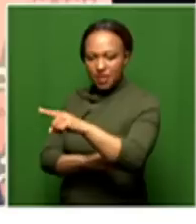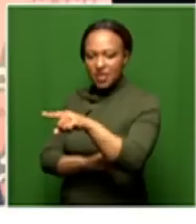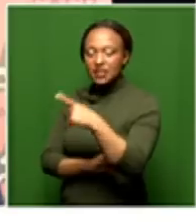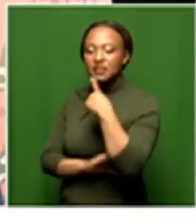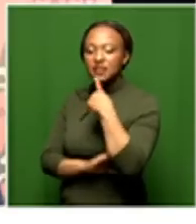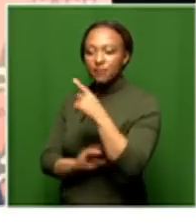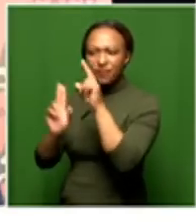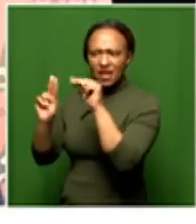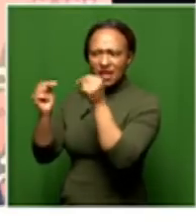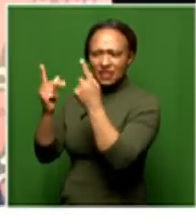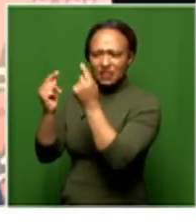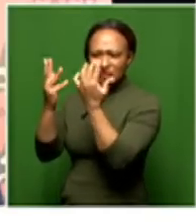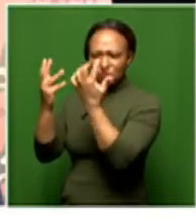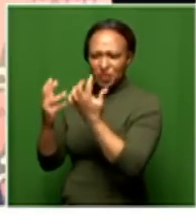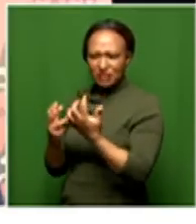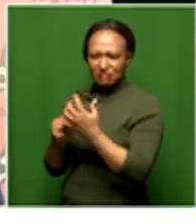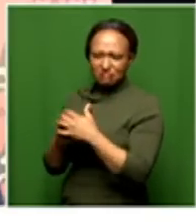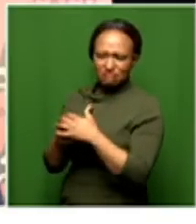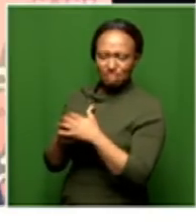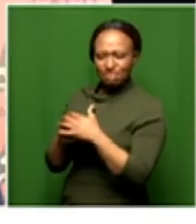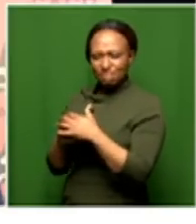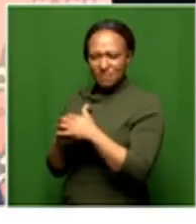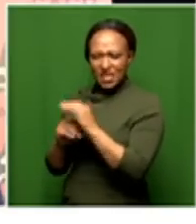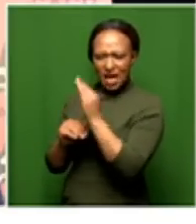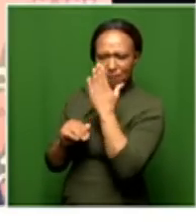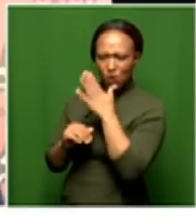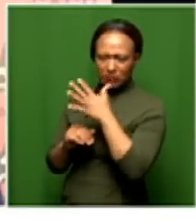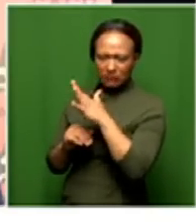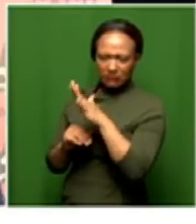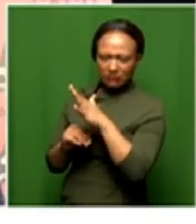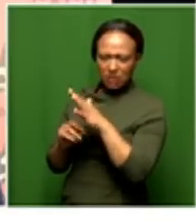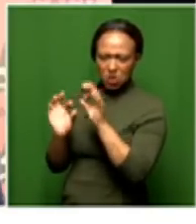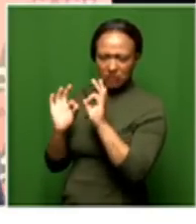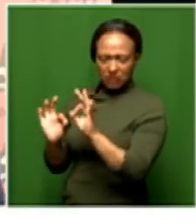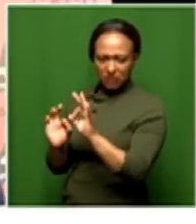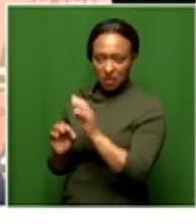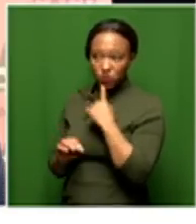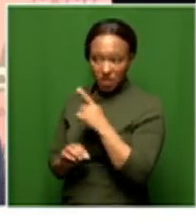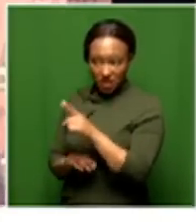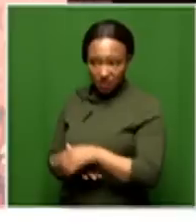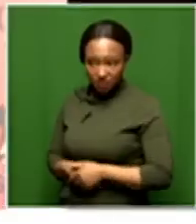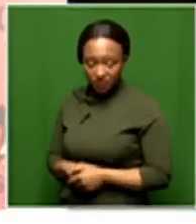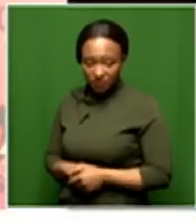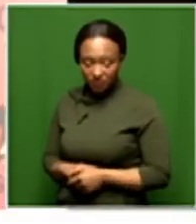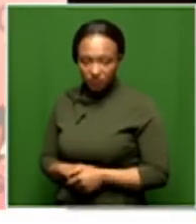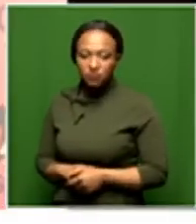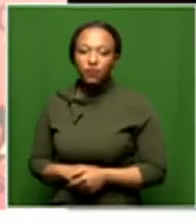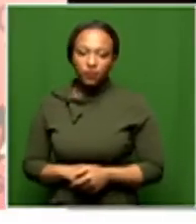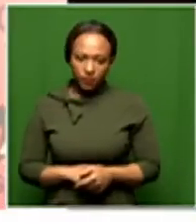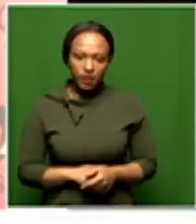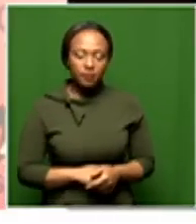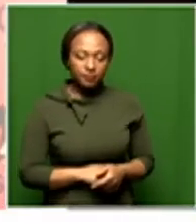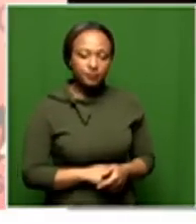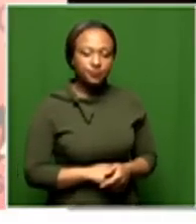is far too conservative in its approach. Is that what you're saying? Yeah, that's exactly the word we use to